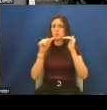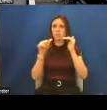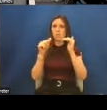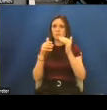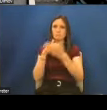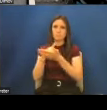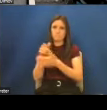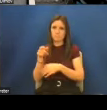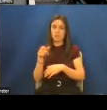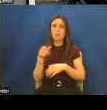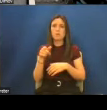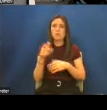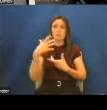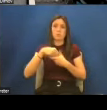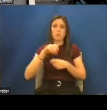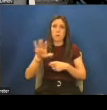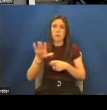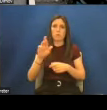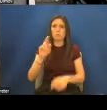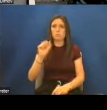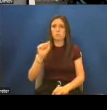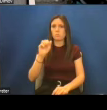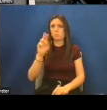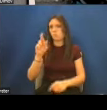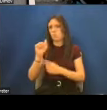her, that were included in her original raw score.